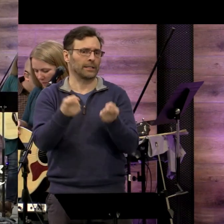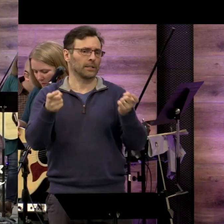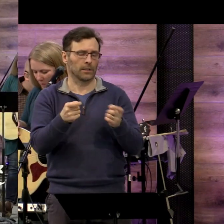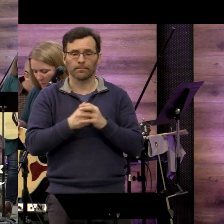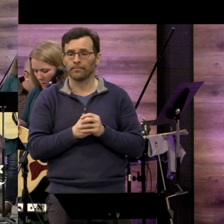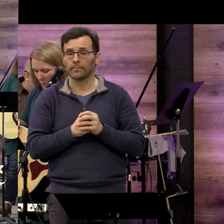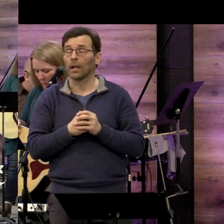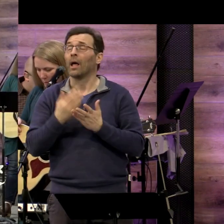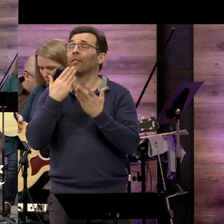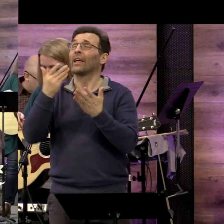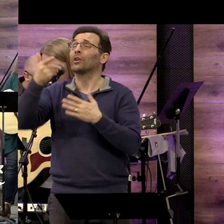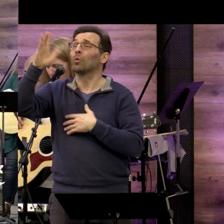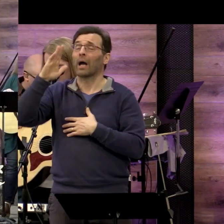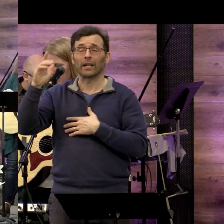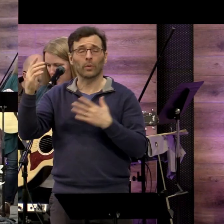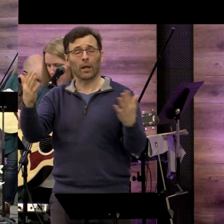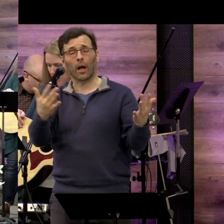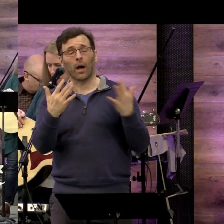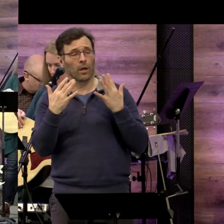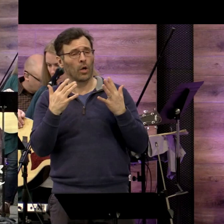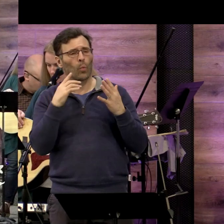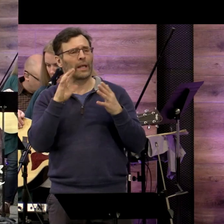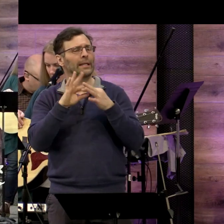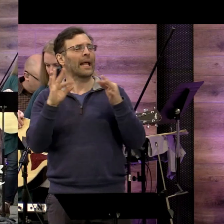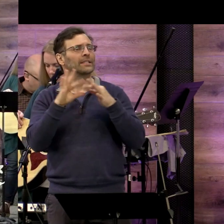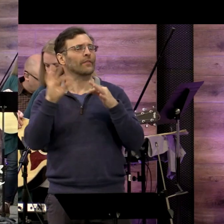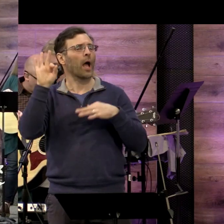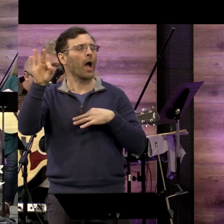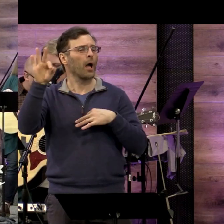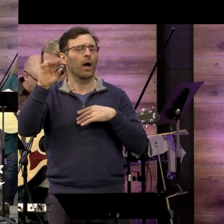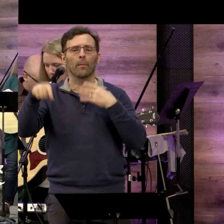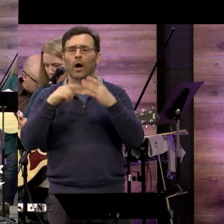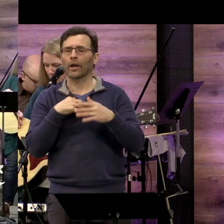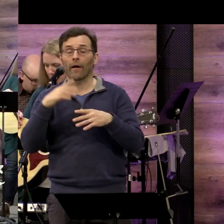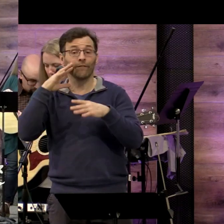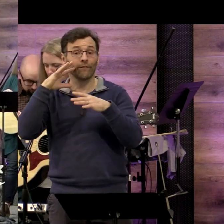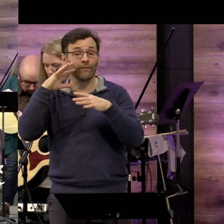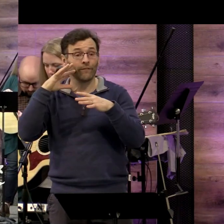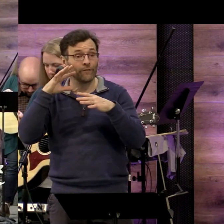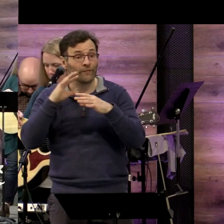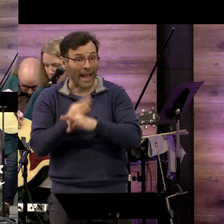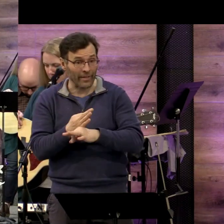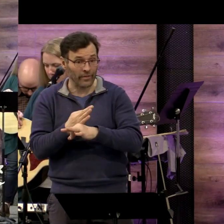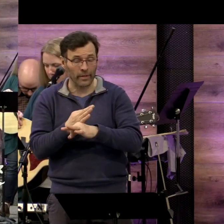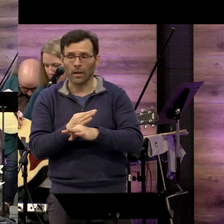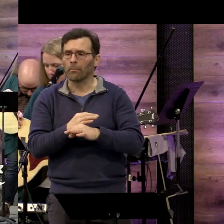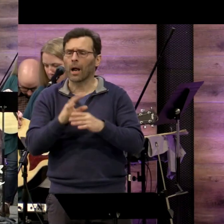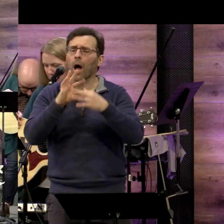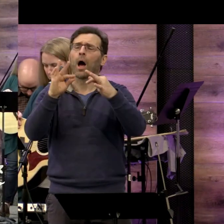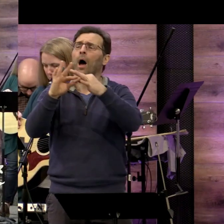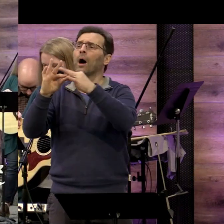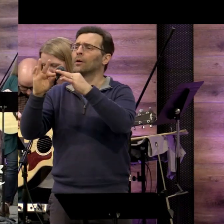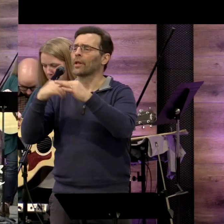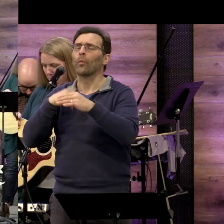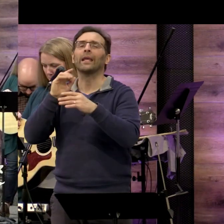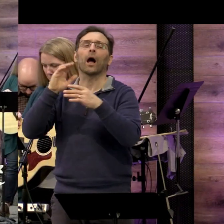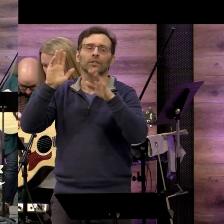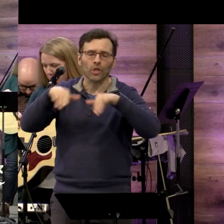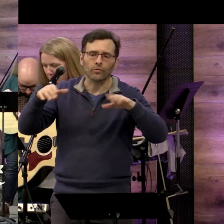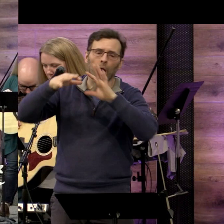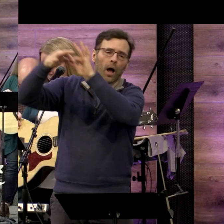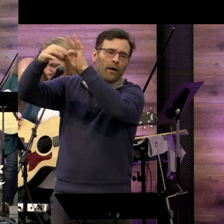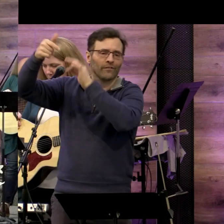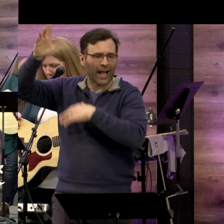Thank you, God, that as we come forward, we are testifying not only of our faith, but we are testifying to all around us that we are children of God